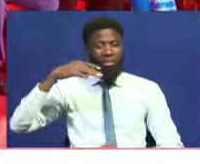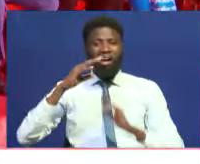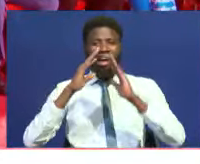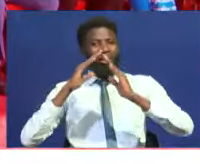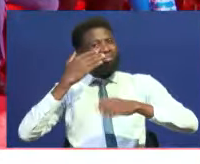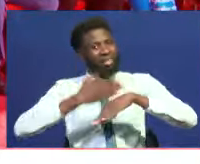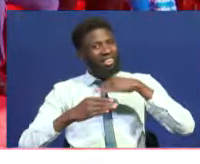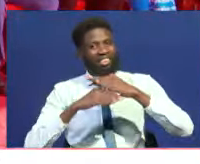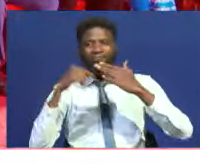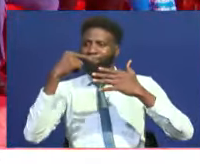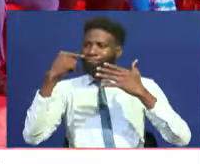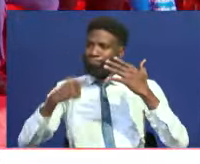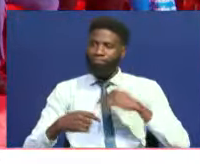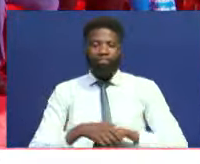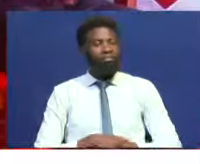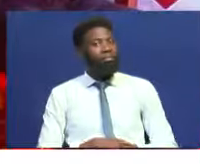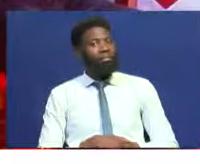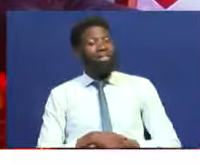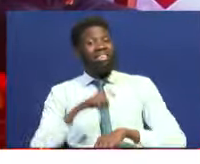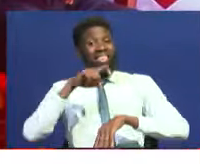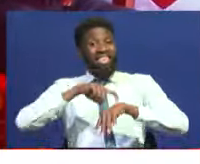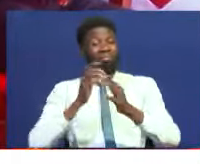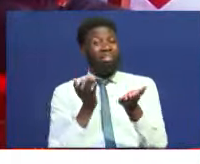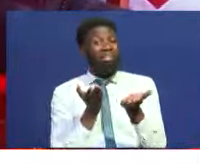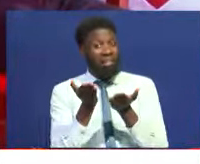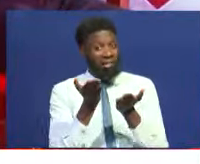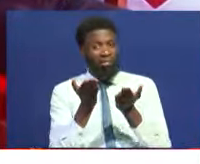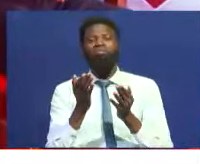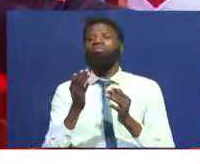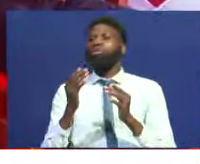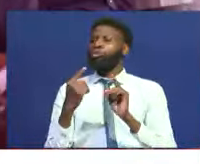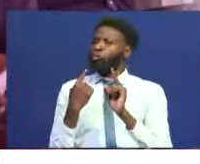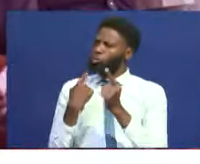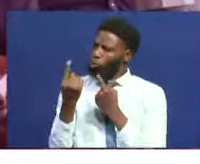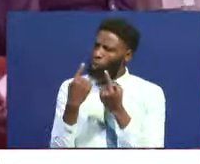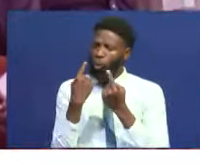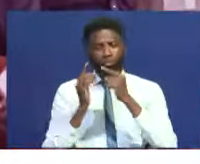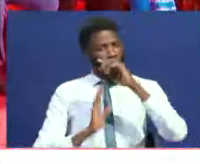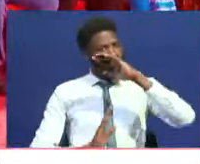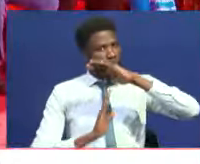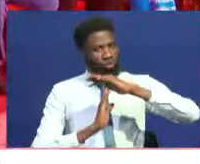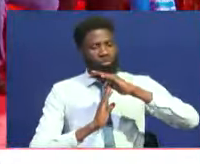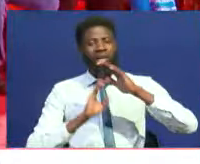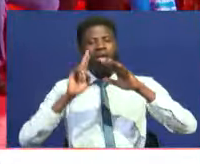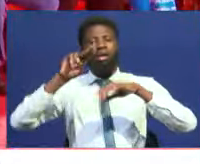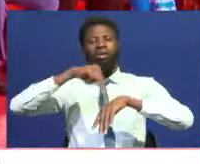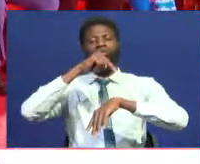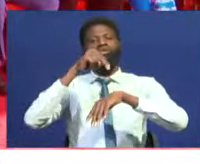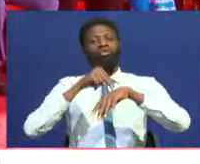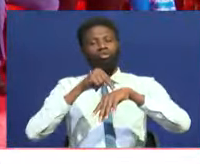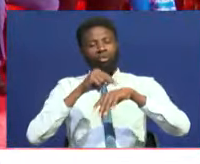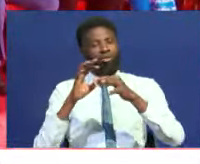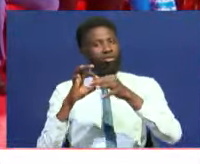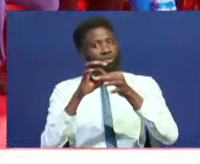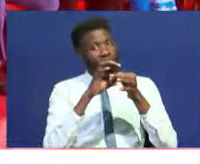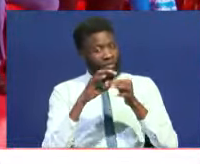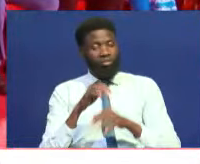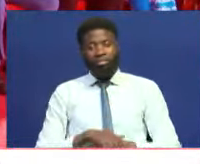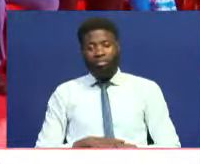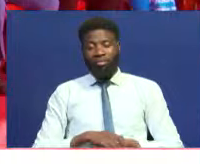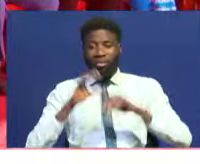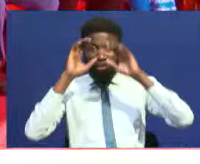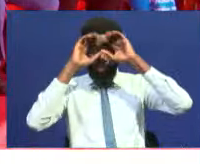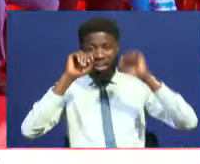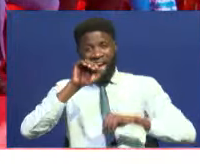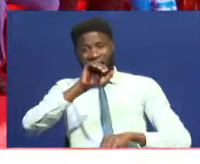national unity also dominated the service, as the president urged leaders to shun divisive politics and ethnic balkanization of the